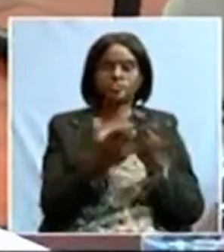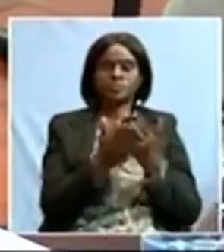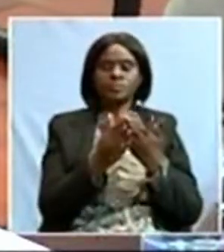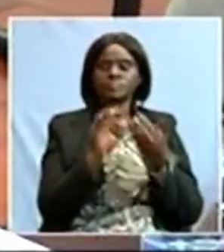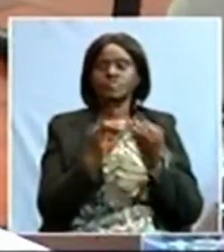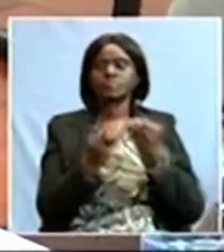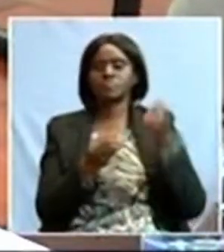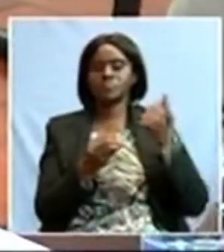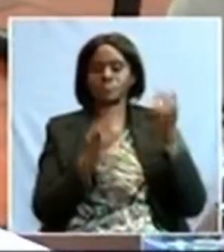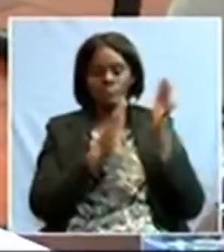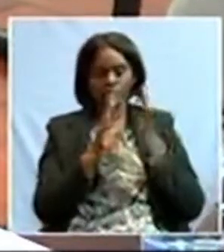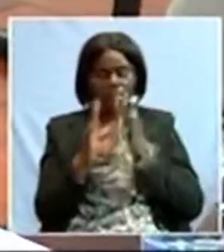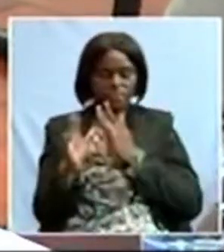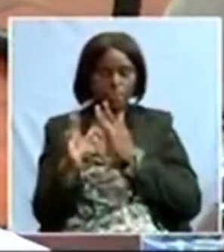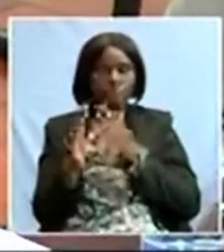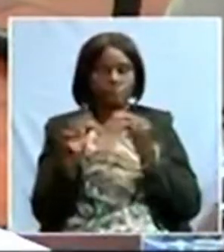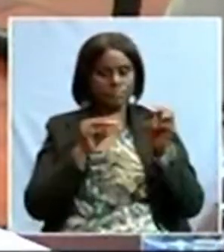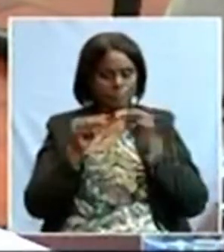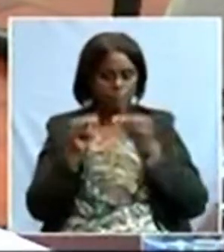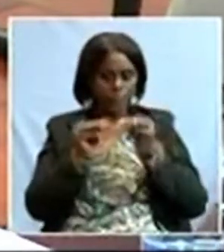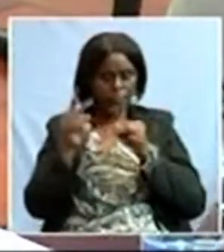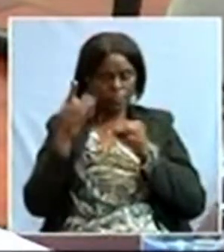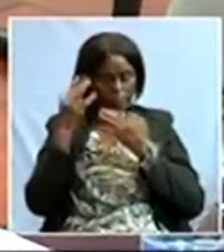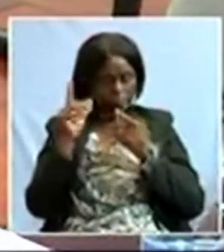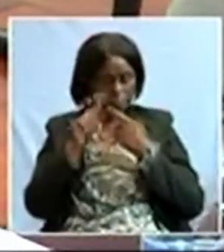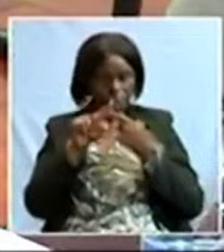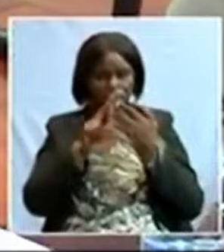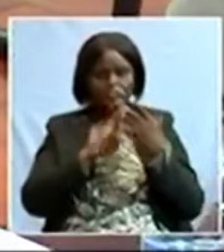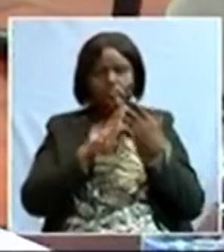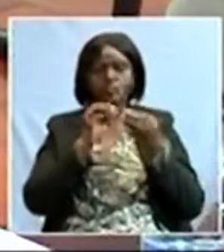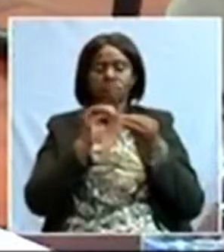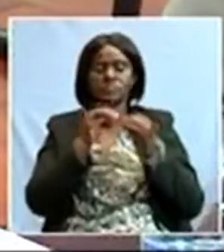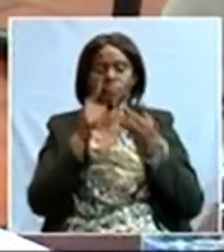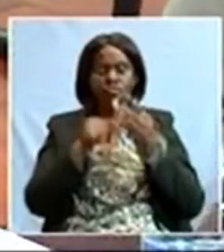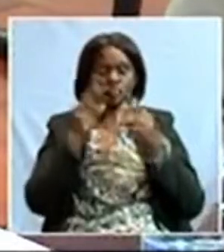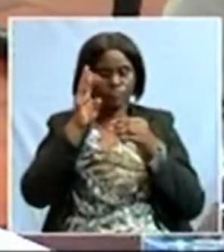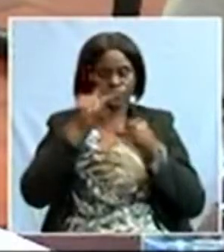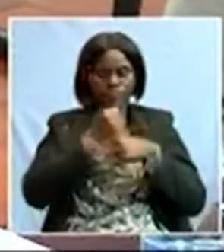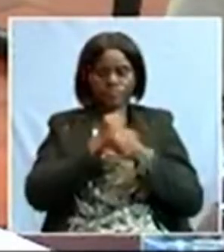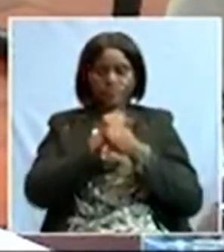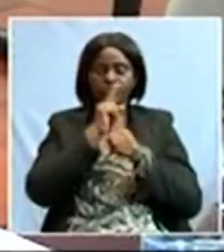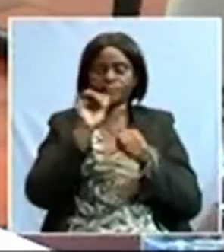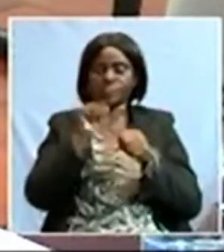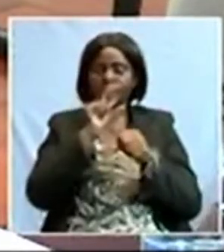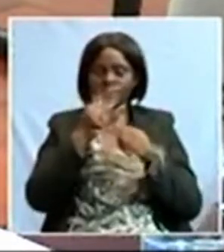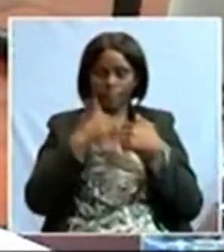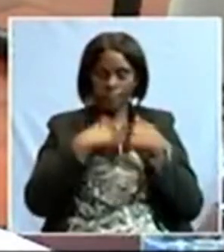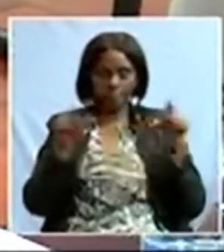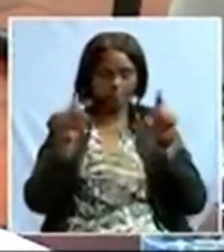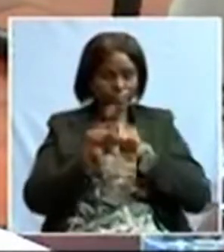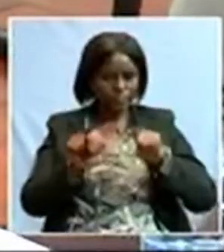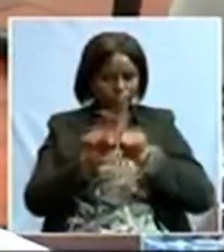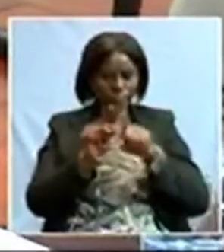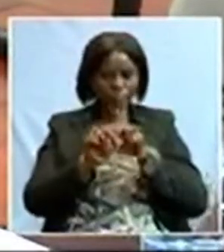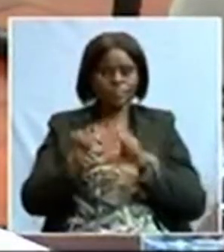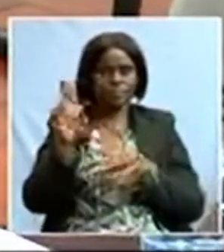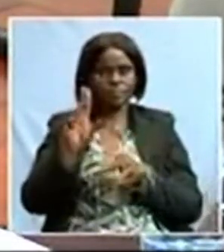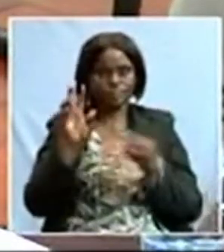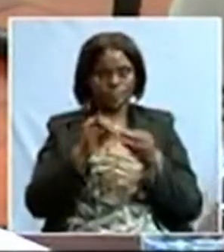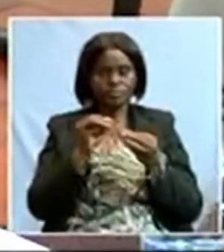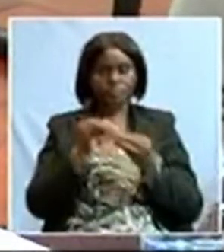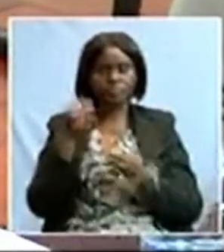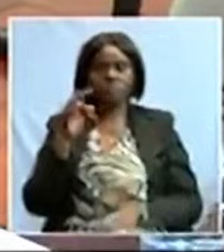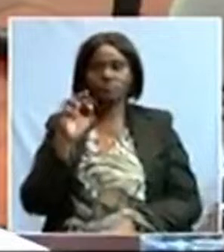10. Remedial measure. Management wishes to report that it shall ensure that there is consistency in the utilization of